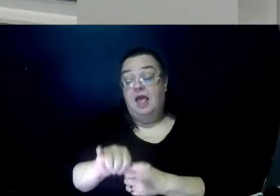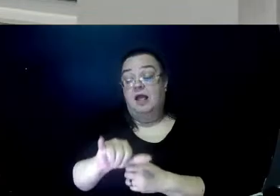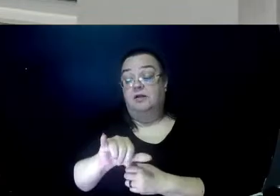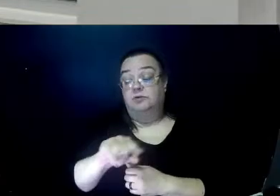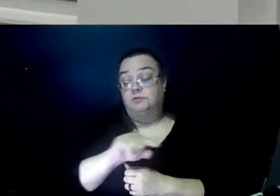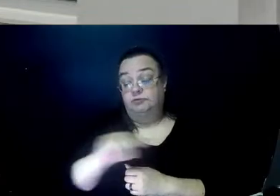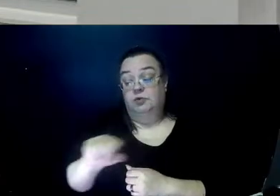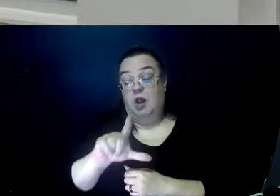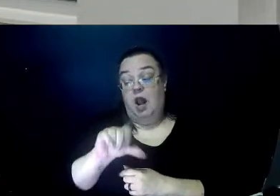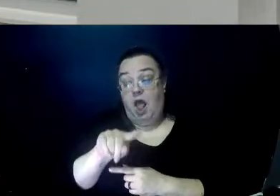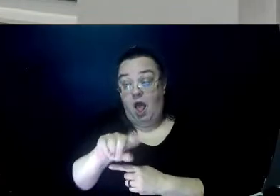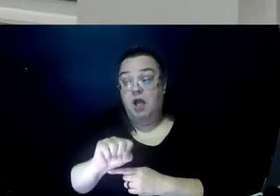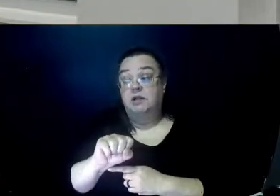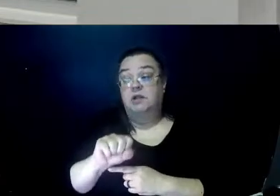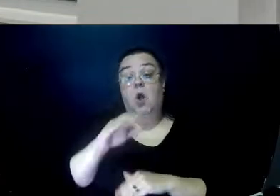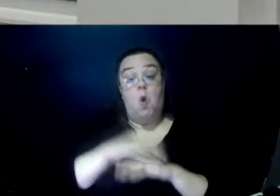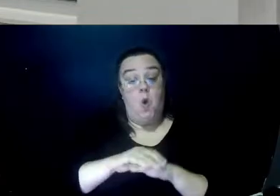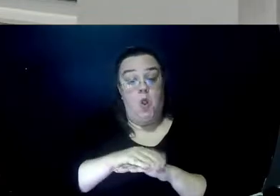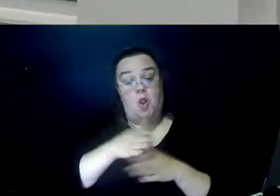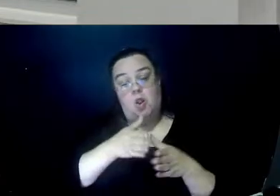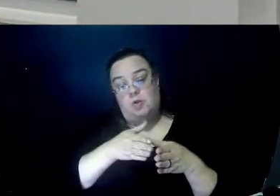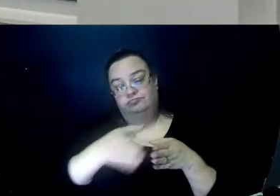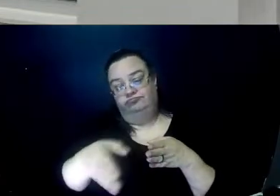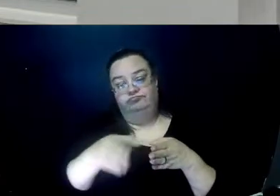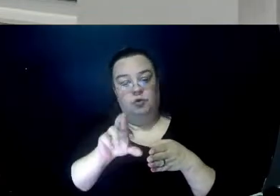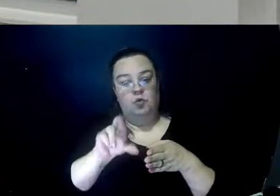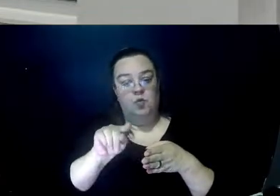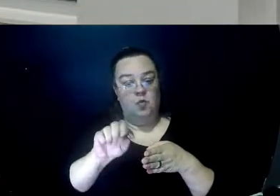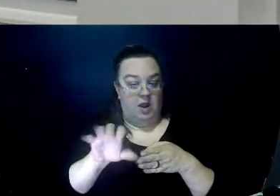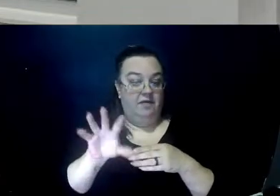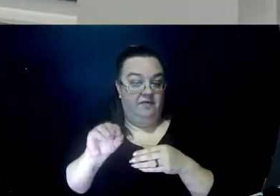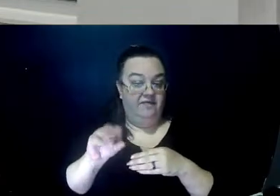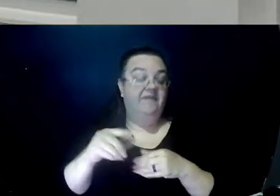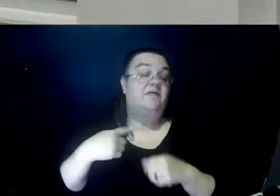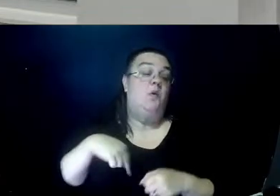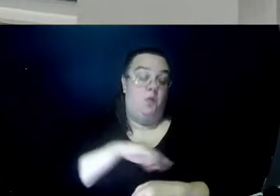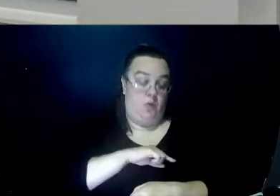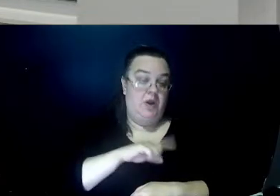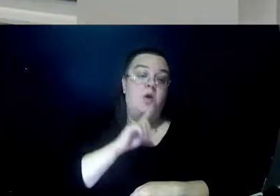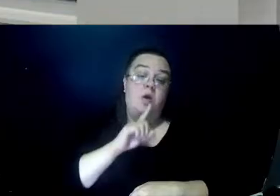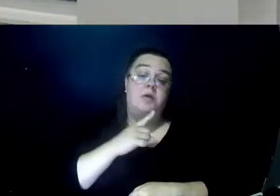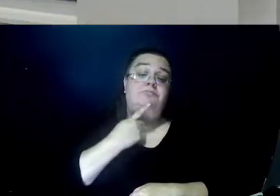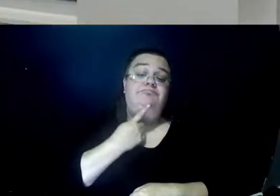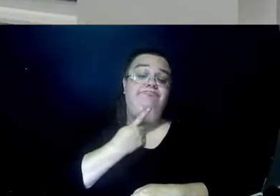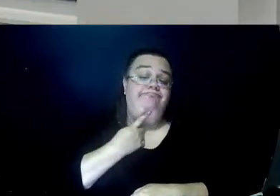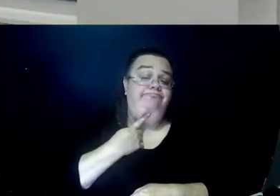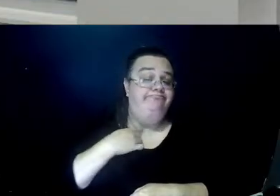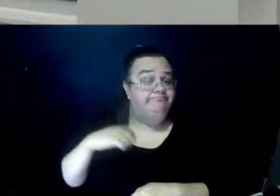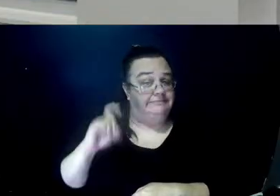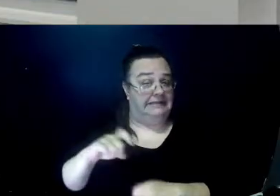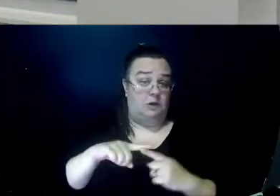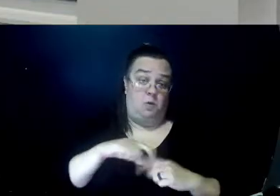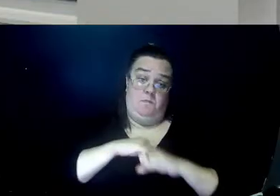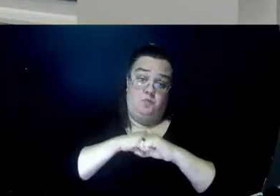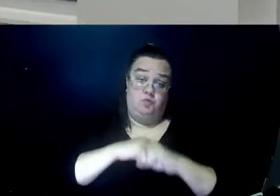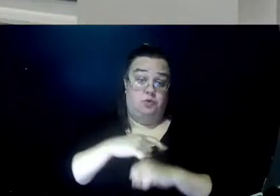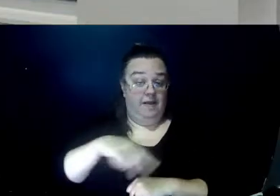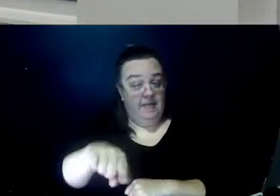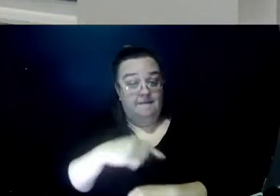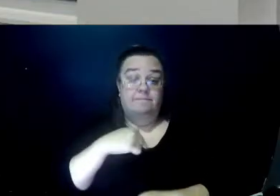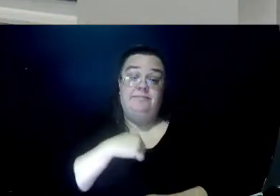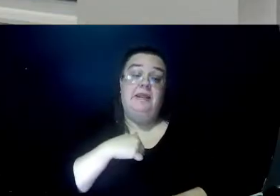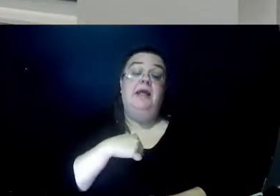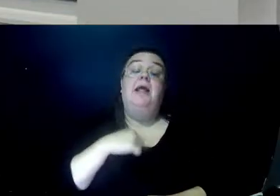those lots along Route 50, we are in dire need to protect them.